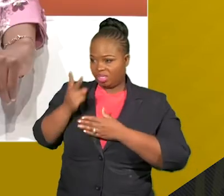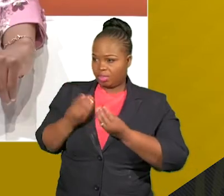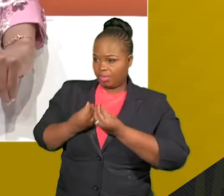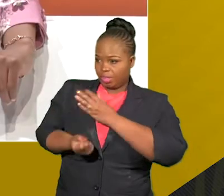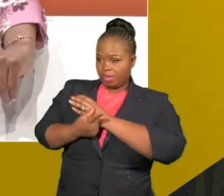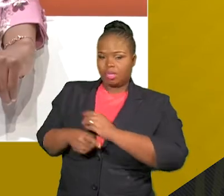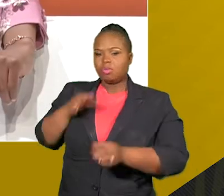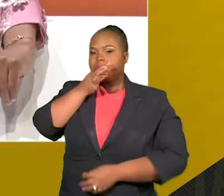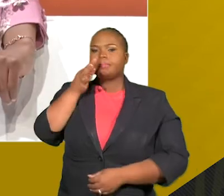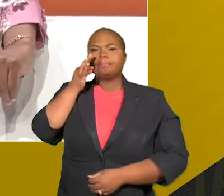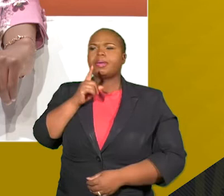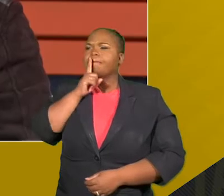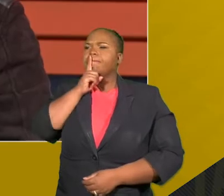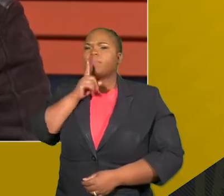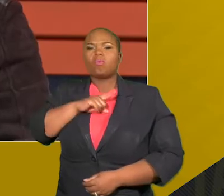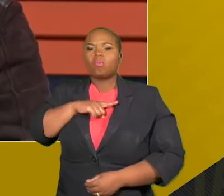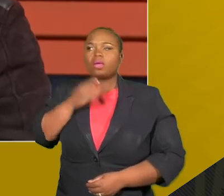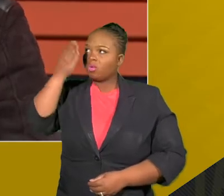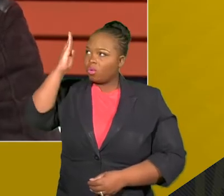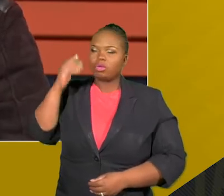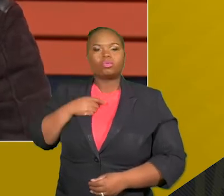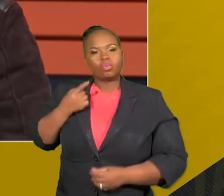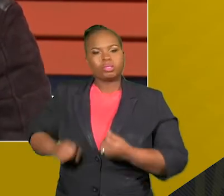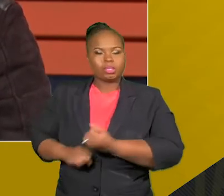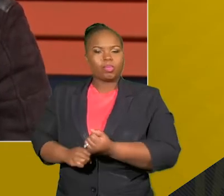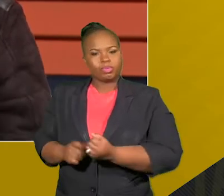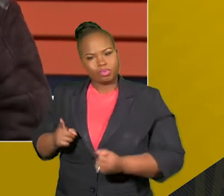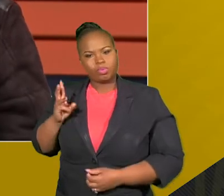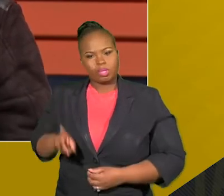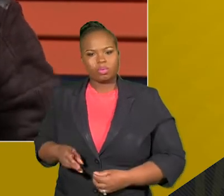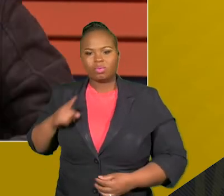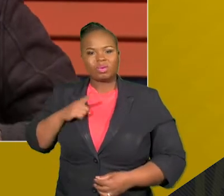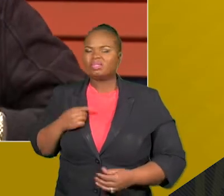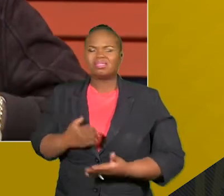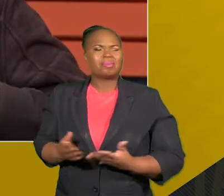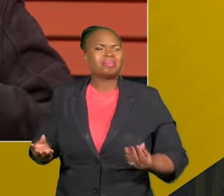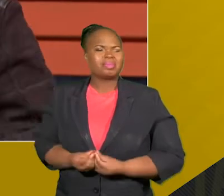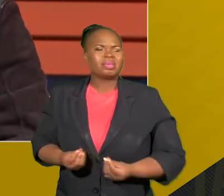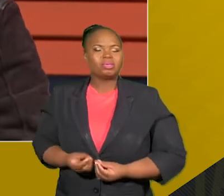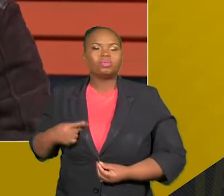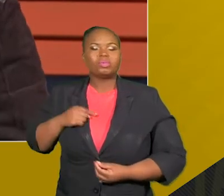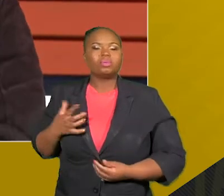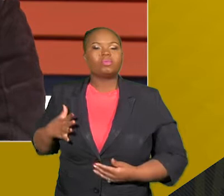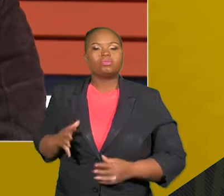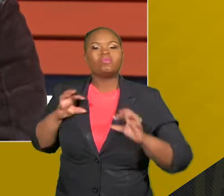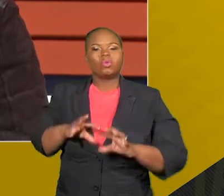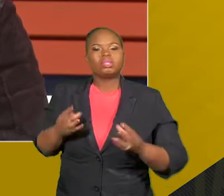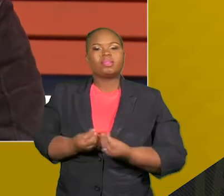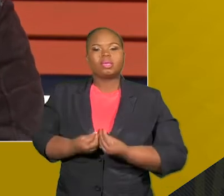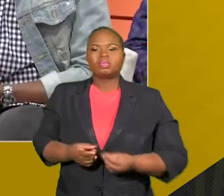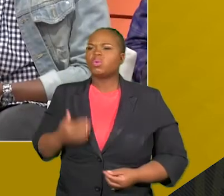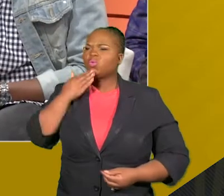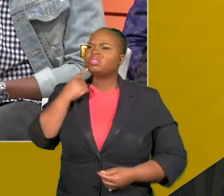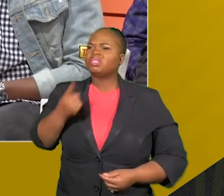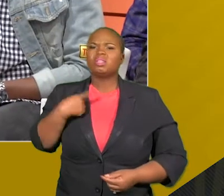la nonto uthula ukuthi ngoba uthula ngoba uNkulunkulu will be on your side. There are things, so we want to push things. Who said we own